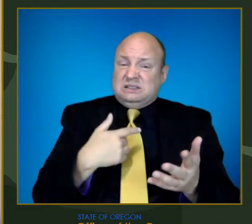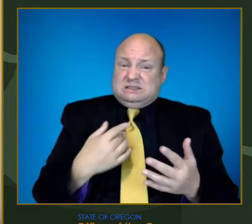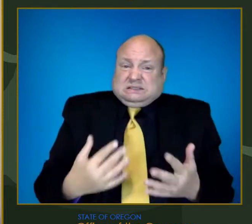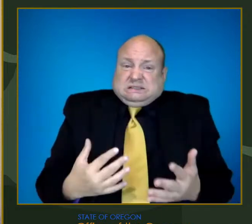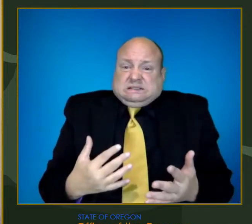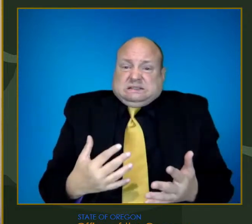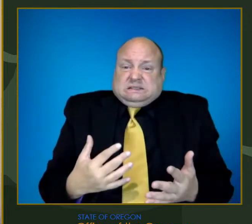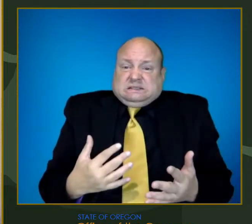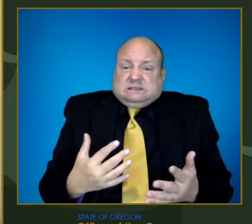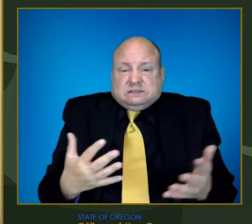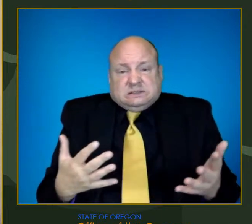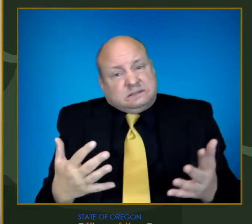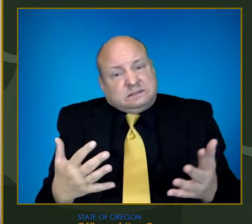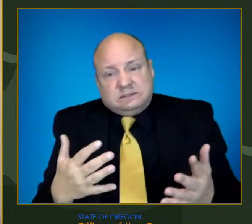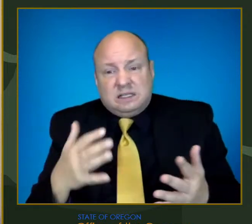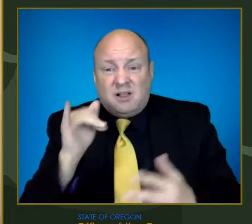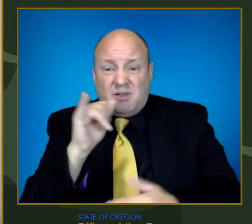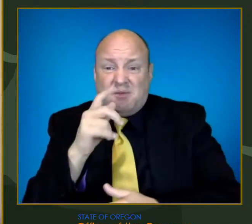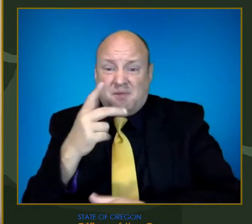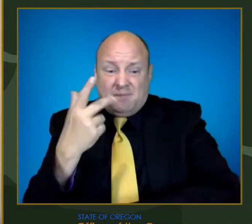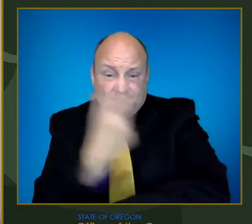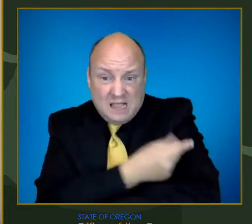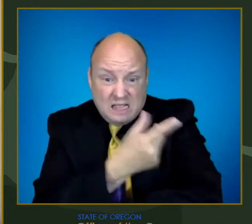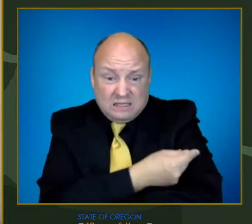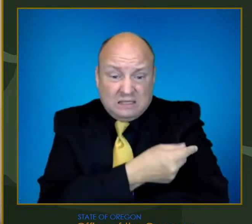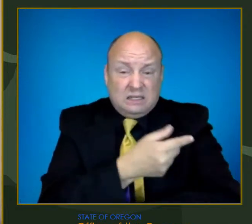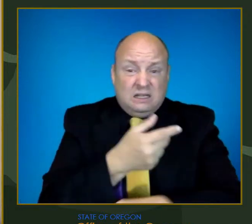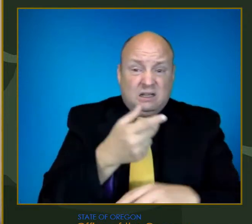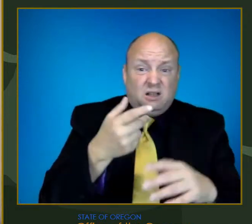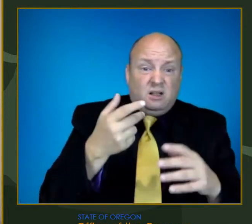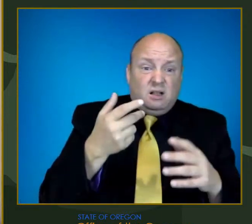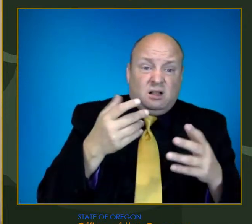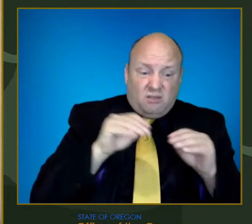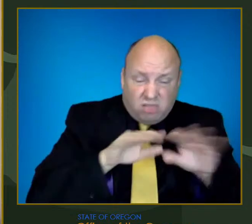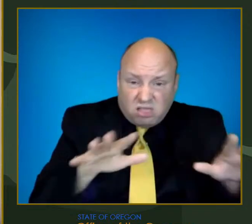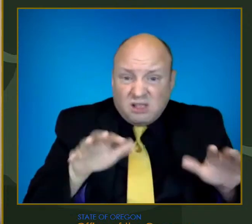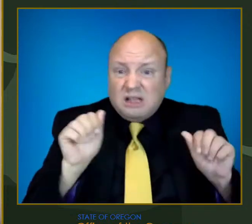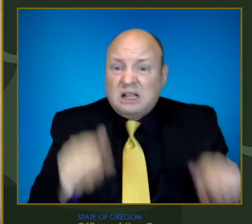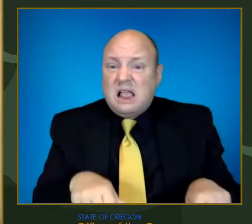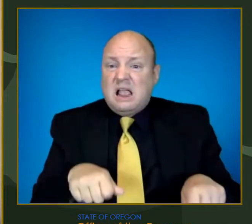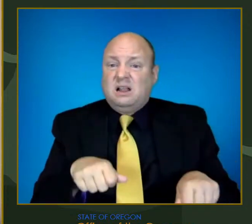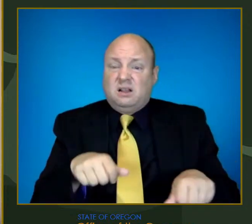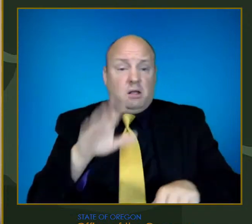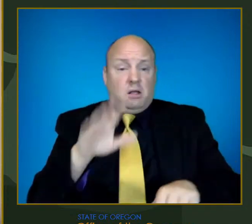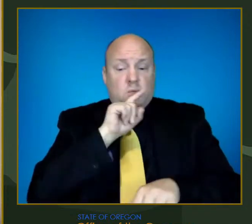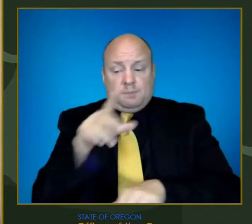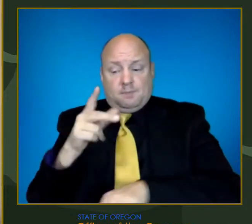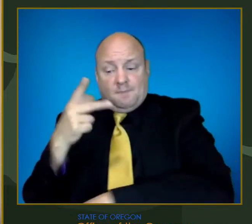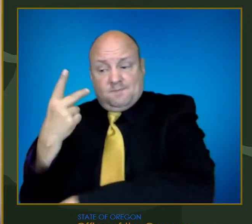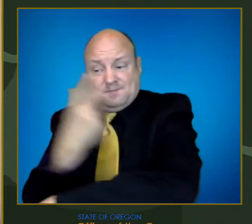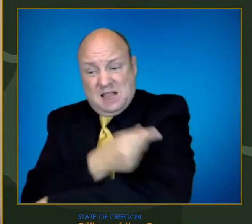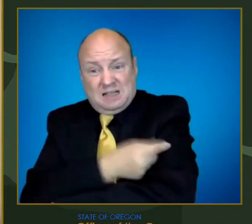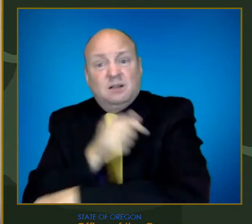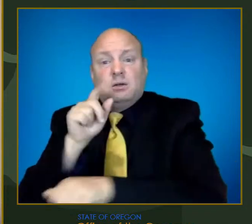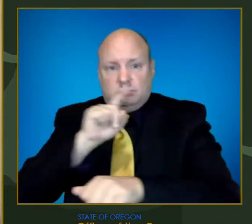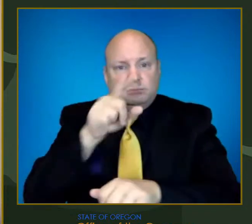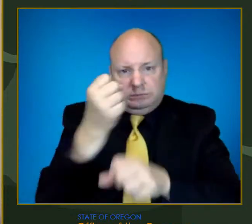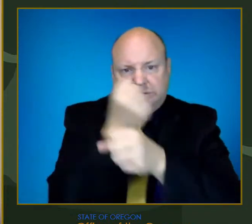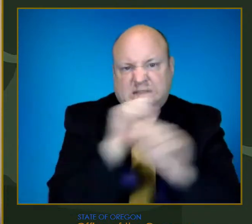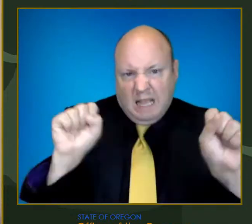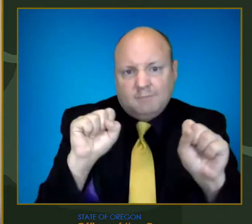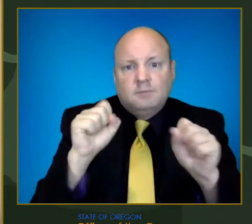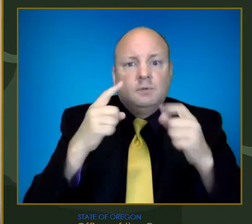highly effective and safe vaccines. All three of the available vaccines serve as reliable shields against